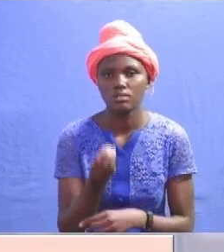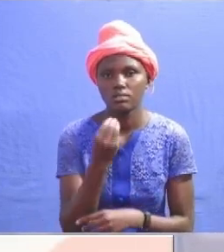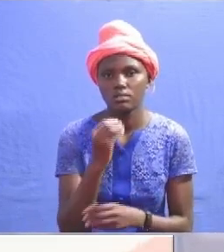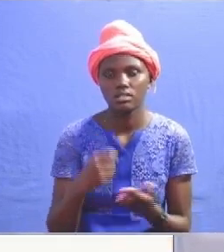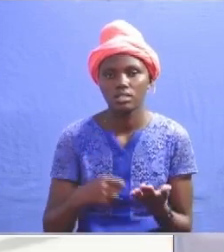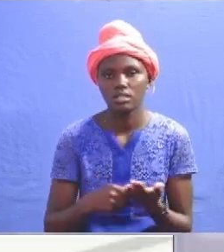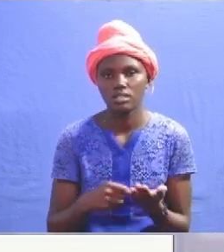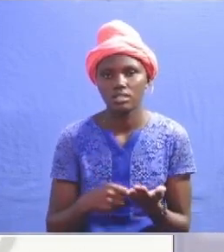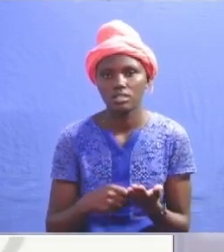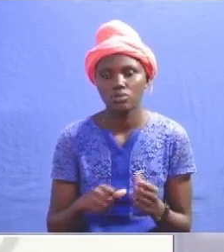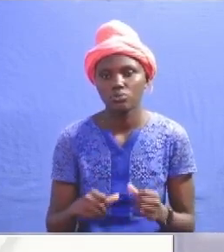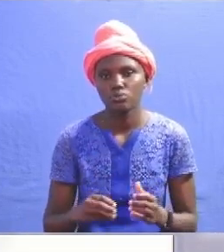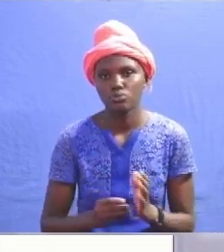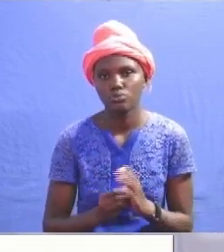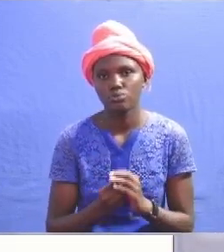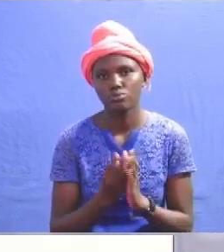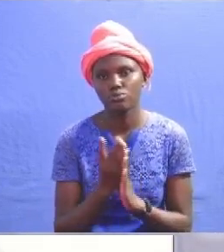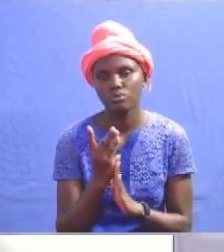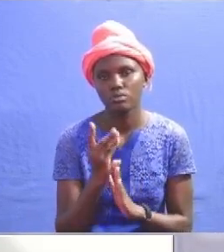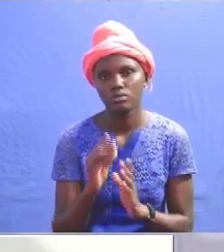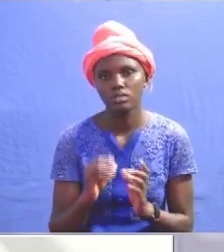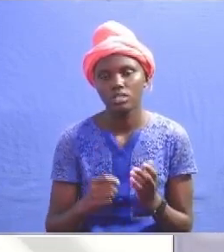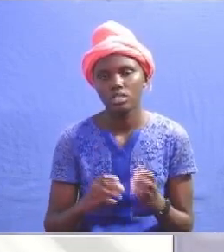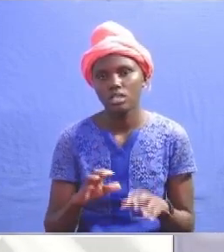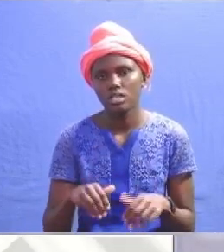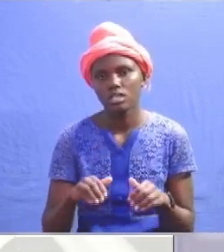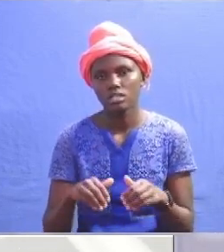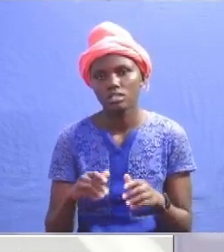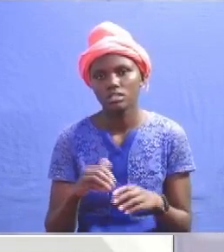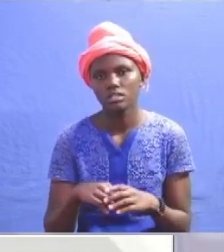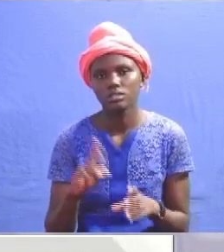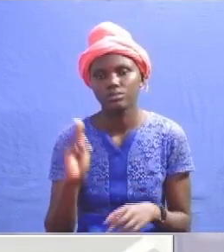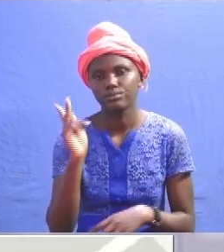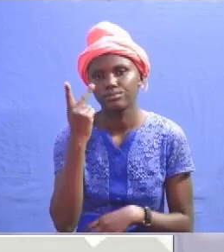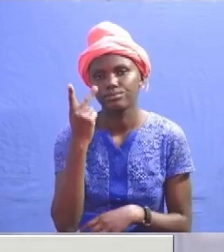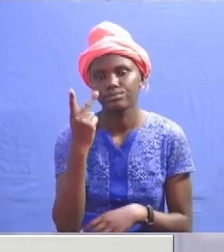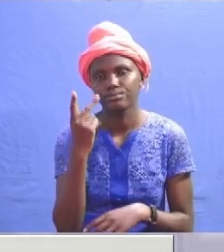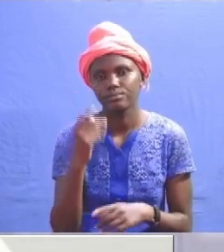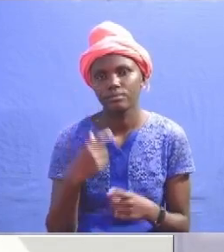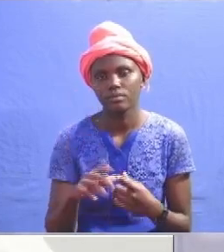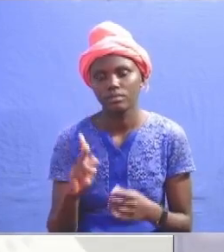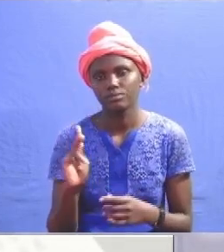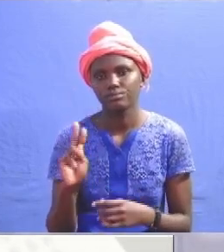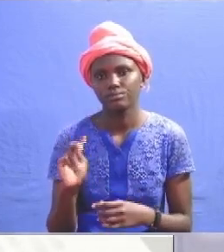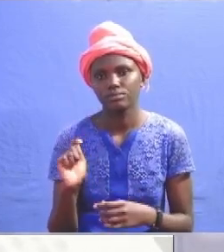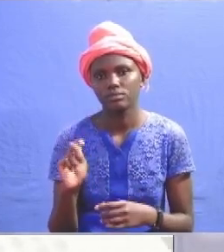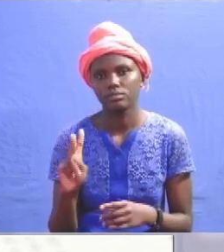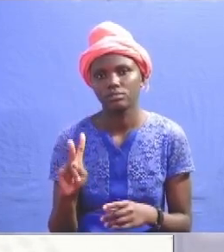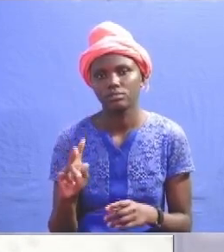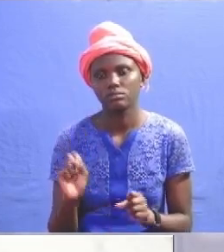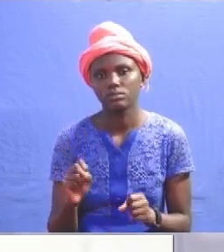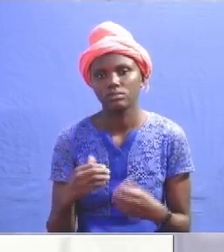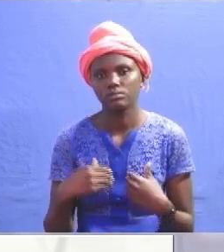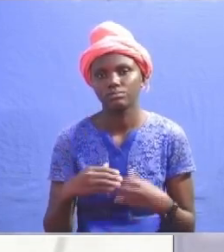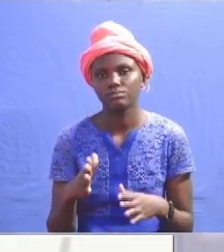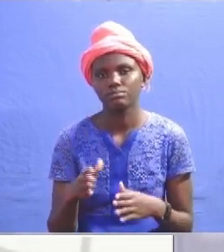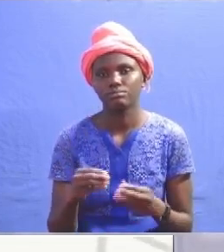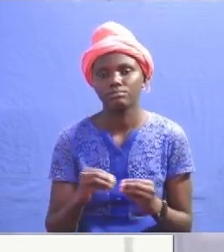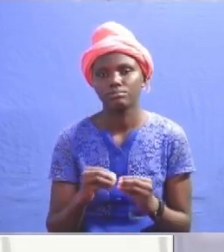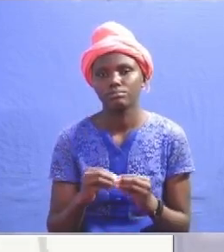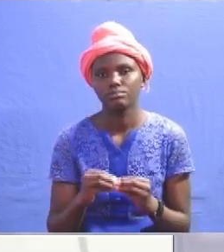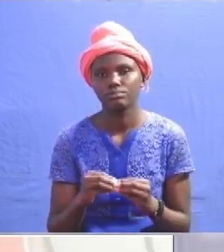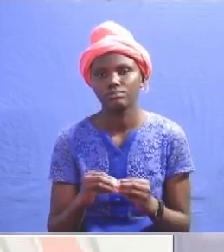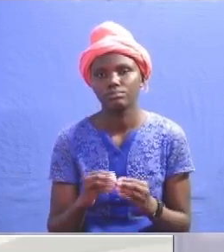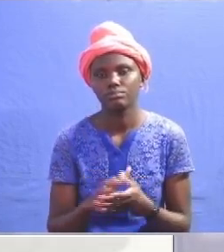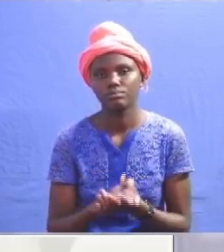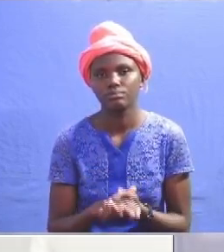technologies to boost Kenya's agricultural productivity. KUTV's Emmanuel Kutosi was in attendance and filed the